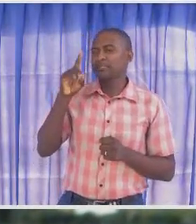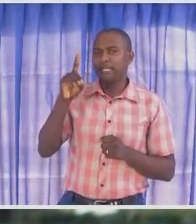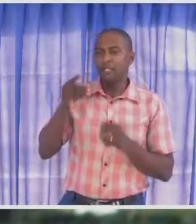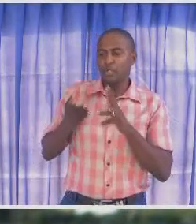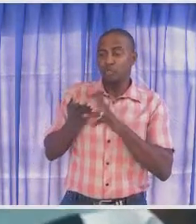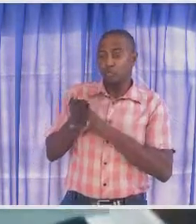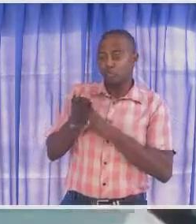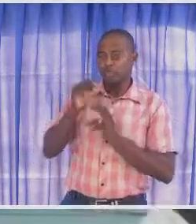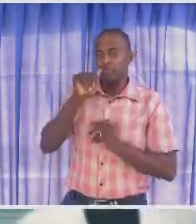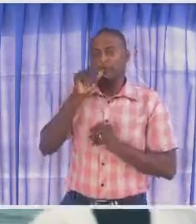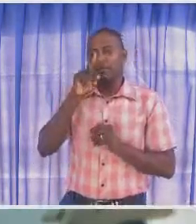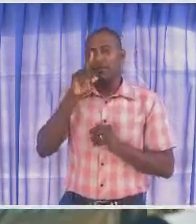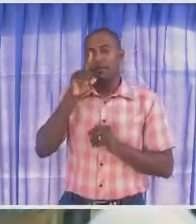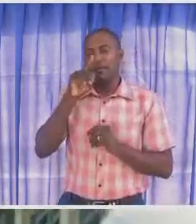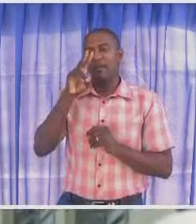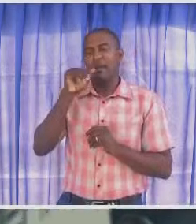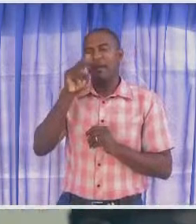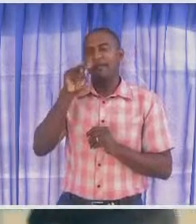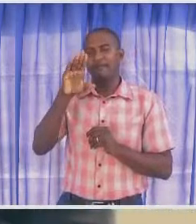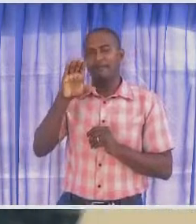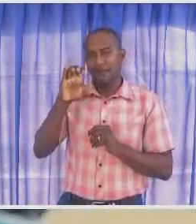program.